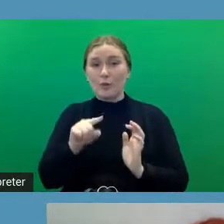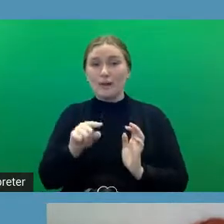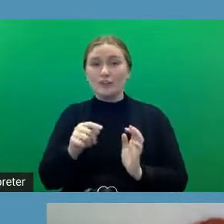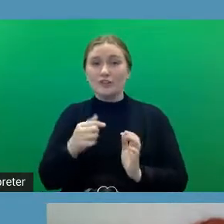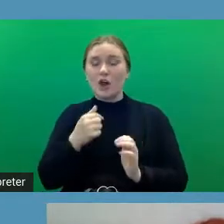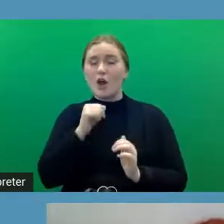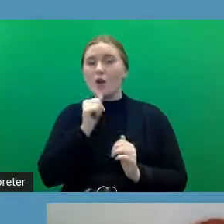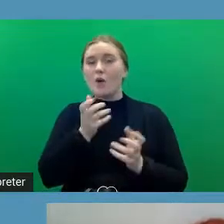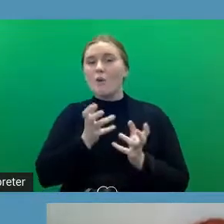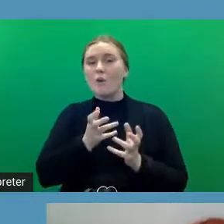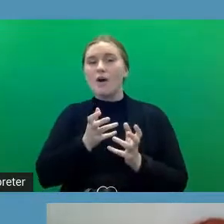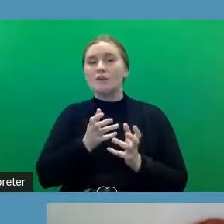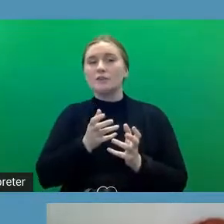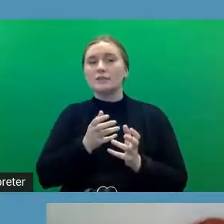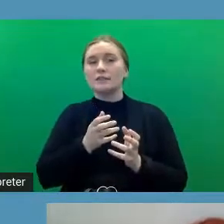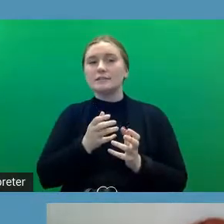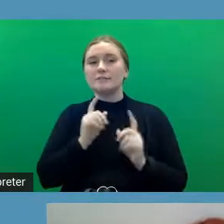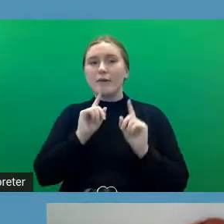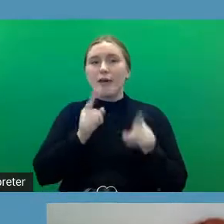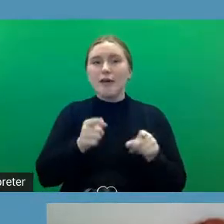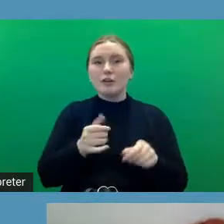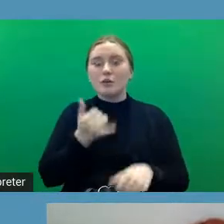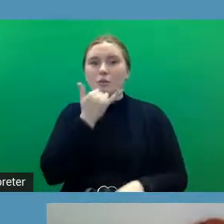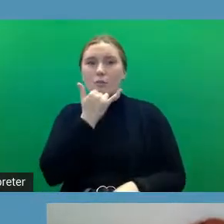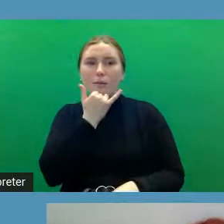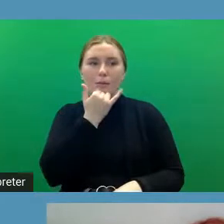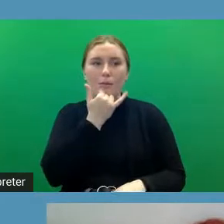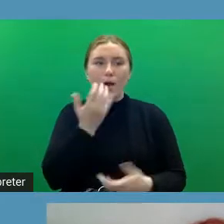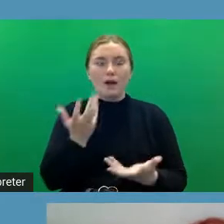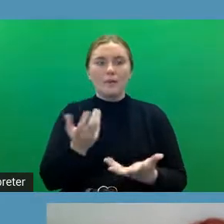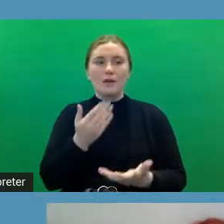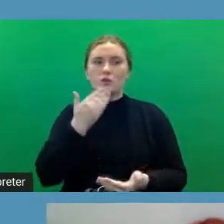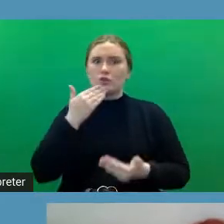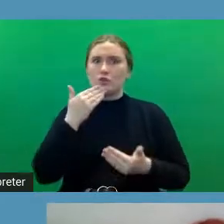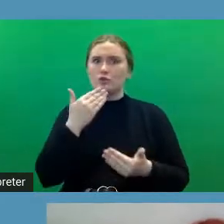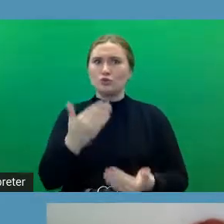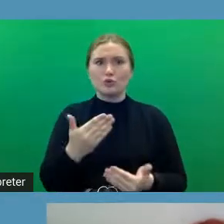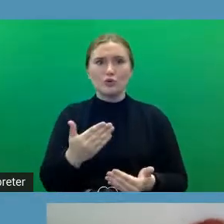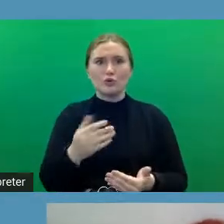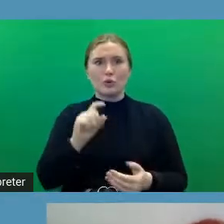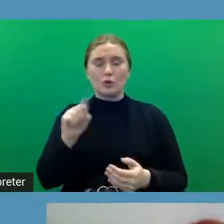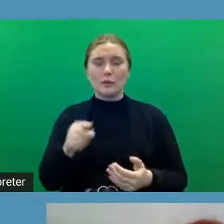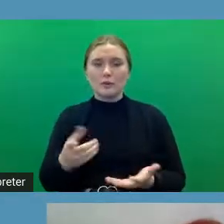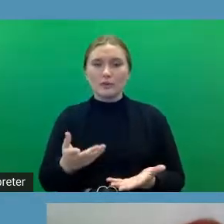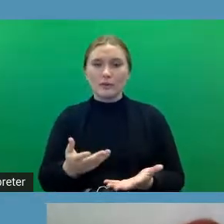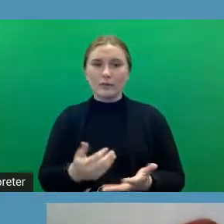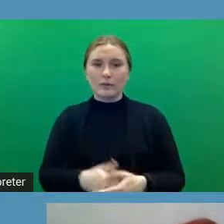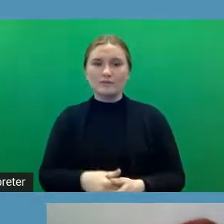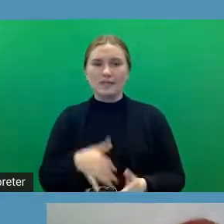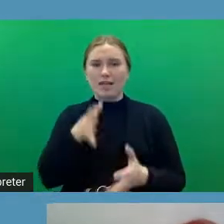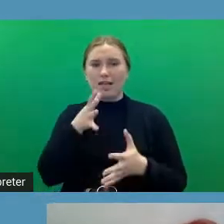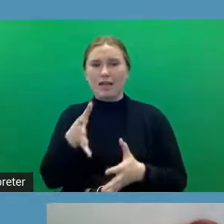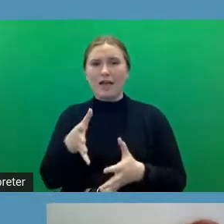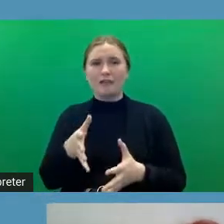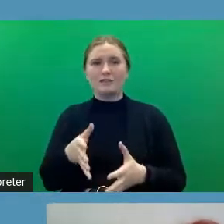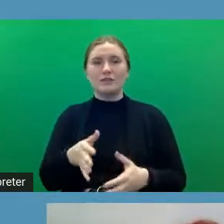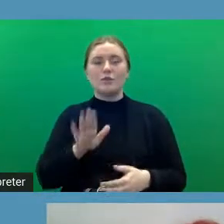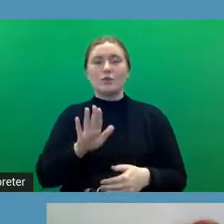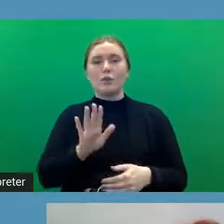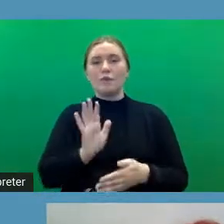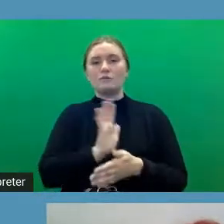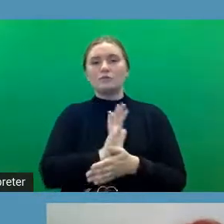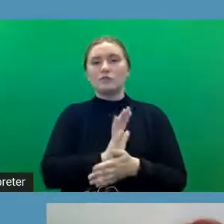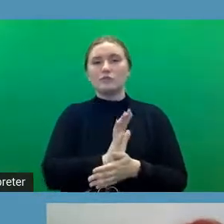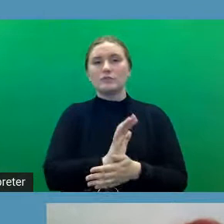wrong, than it is an accessibility one. It's an excellent question. You would hate to lose all the discourse around your